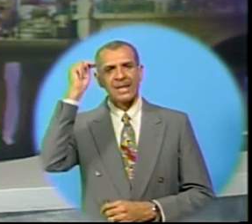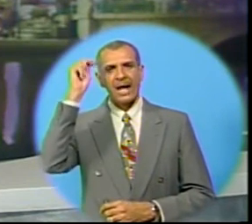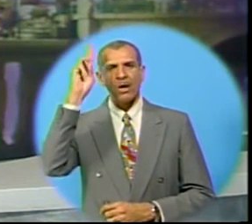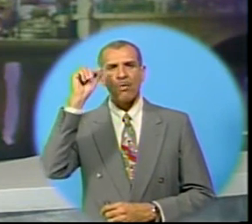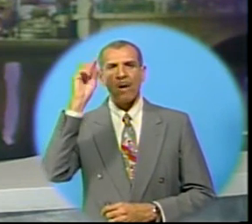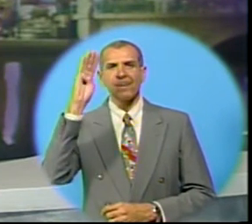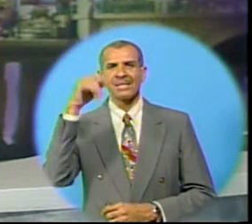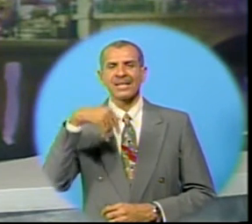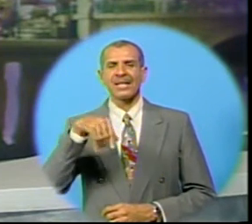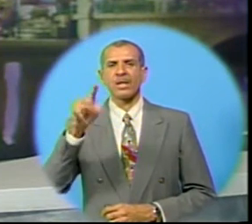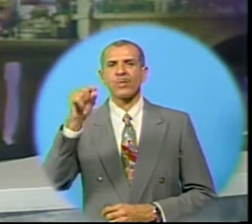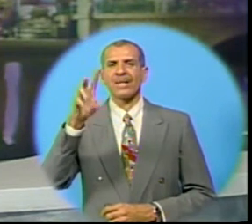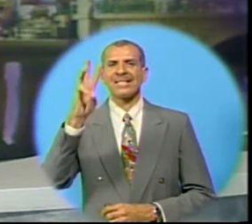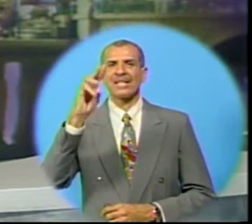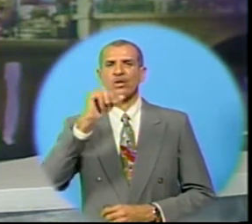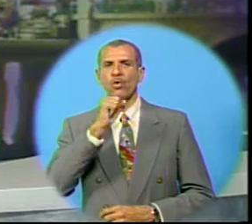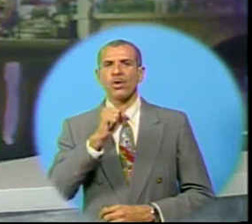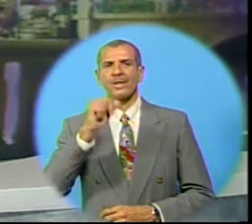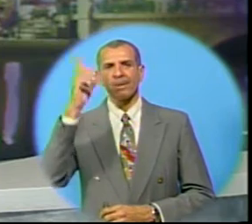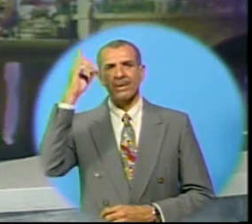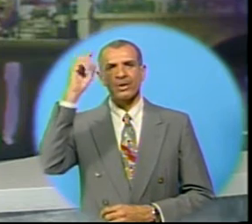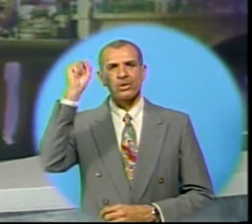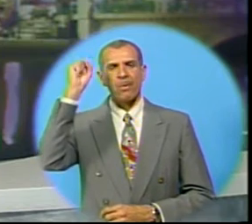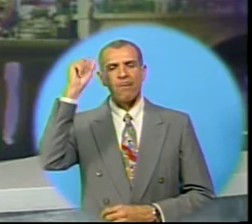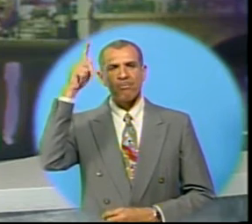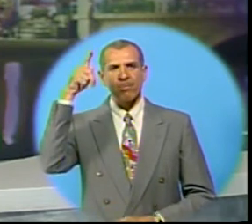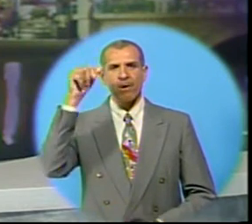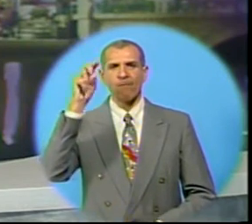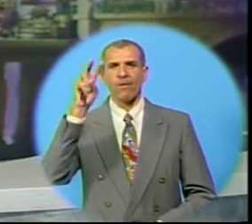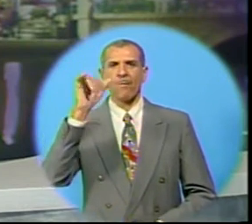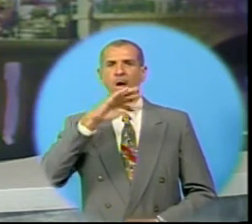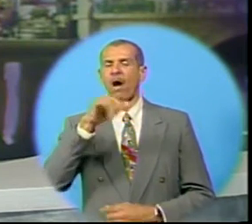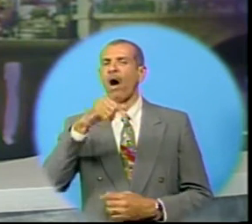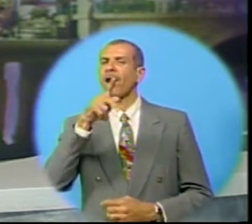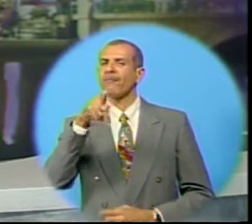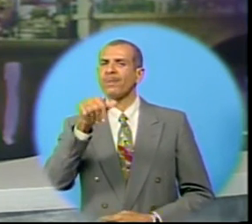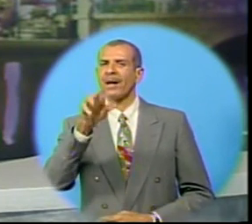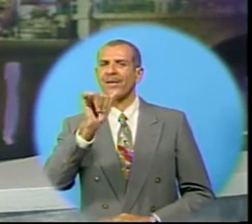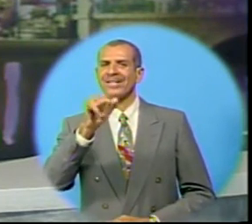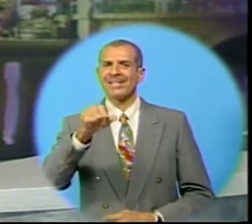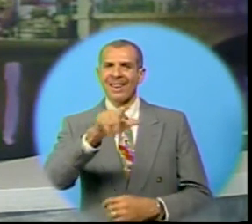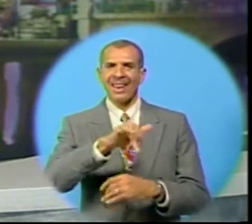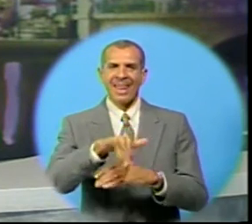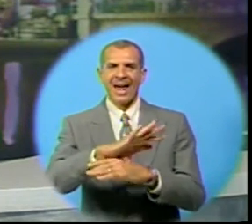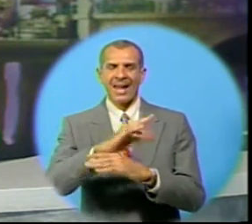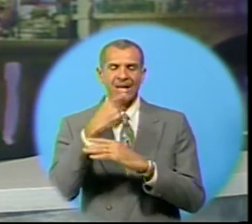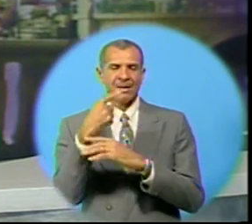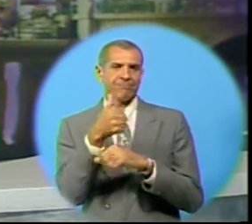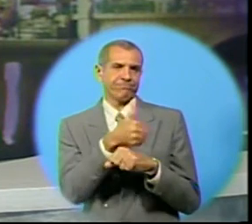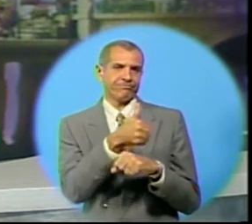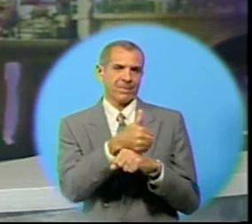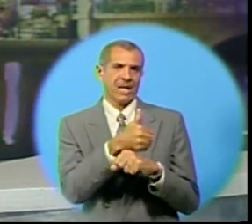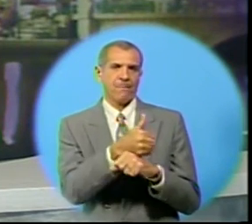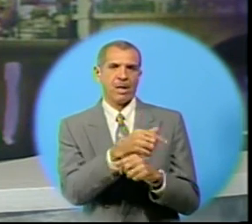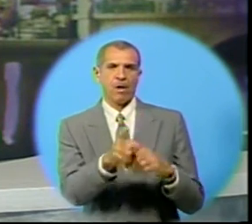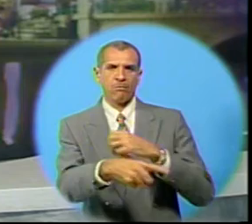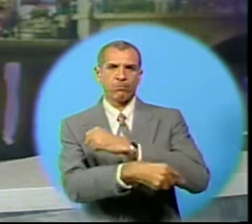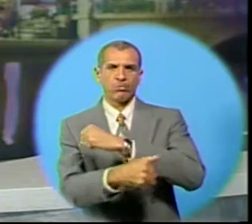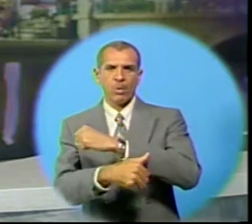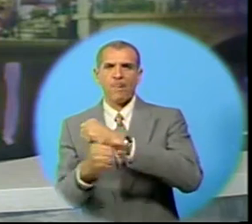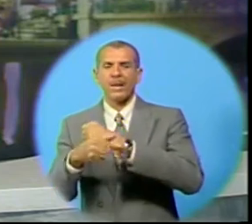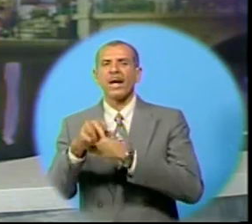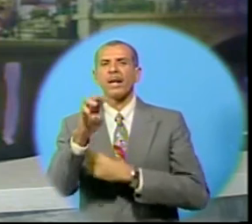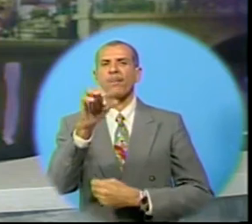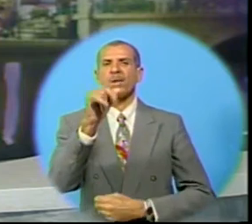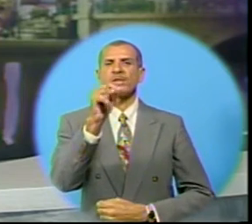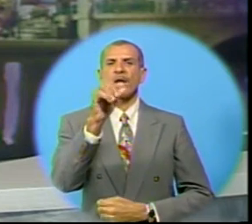and 26-year-old Damien Shireen Proverbs, all of Parish Land, are accused of carrying out the armed robbery at the Monster Grill